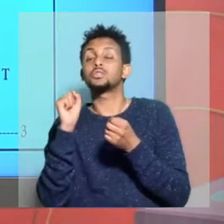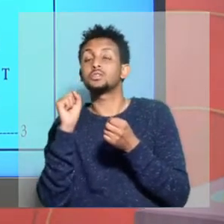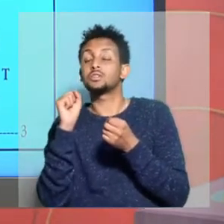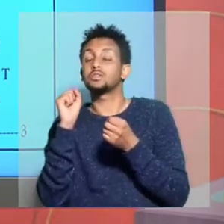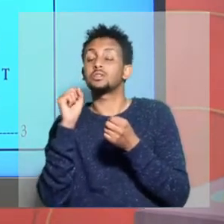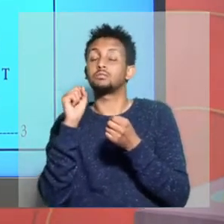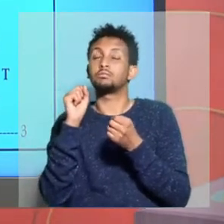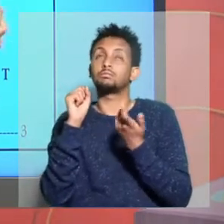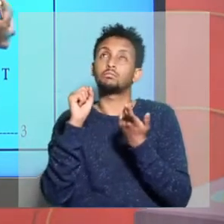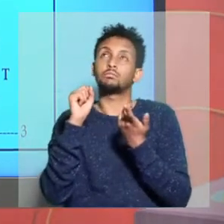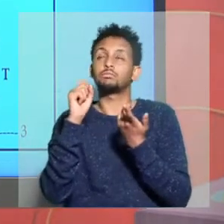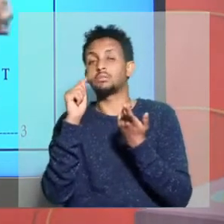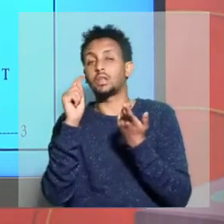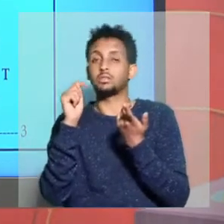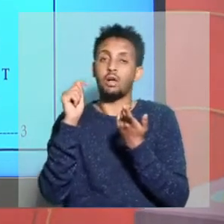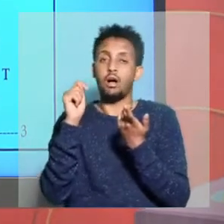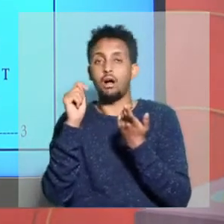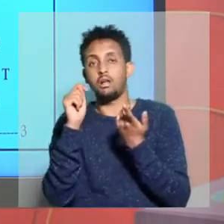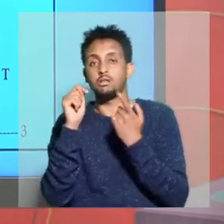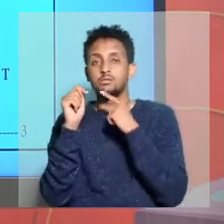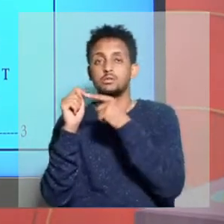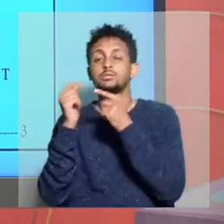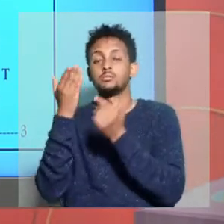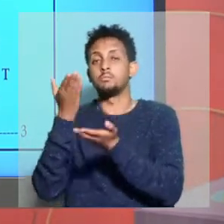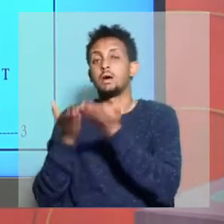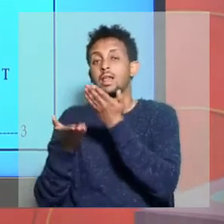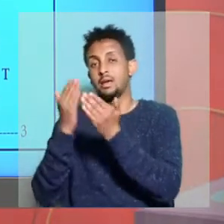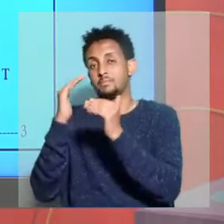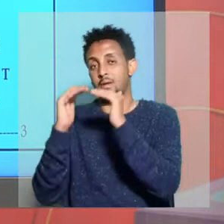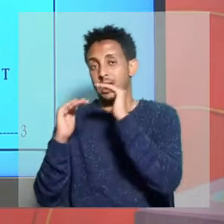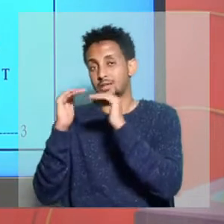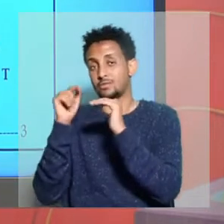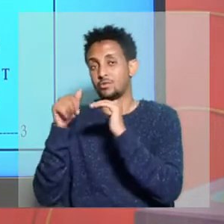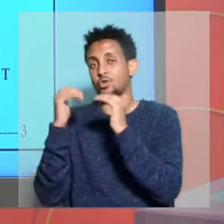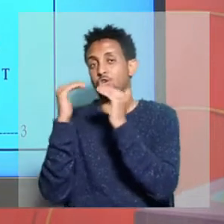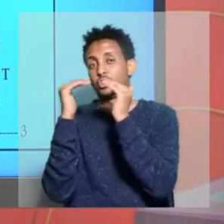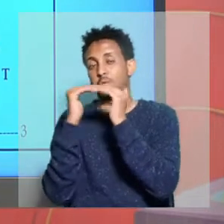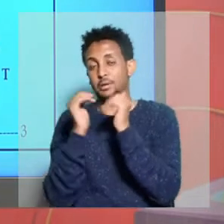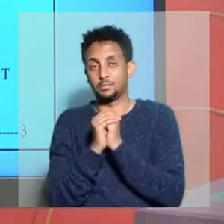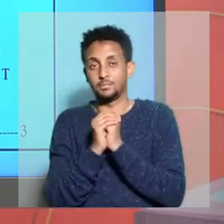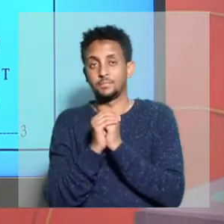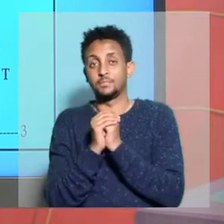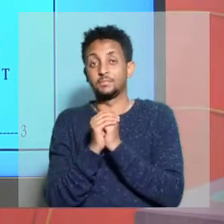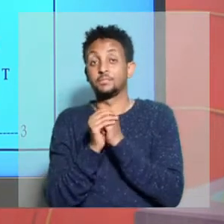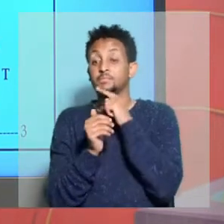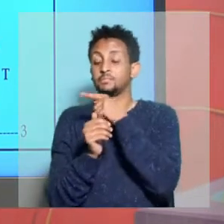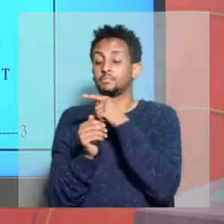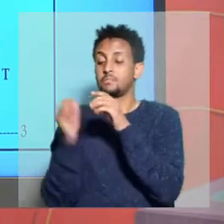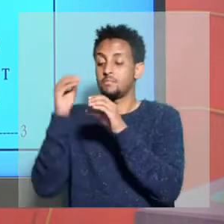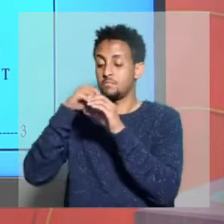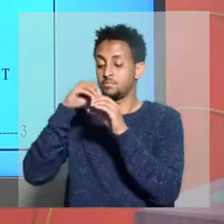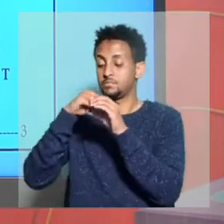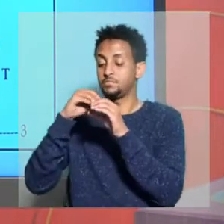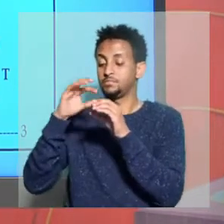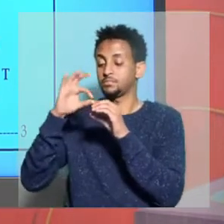and T2 cos theta 2. This should be balanced for it to be in equilibrium. You can put it like this. T1 cosine